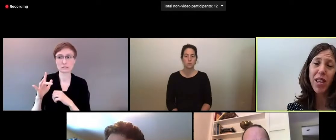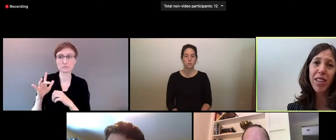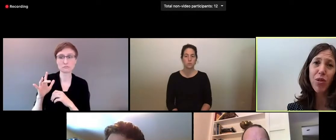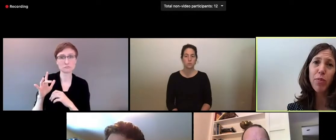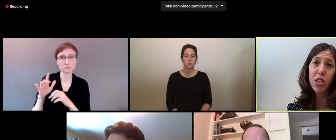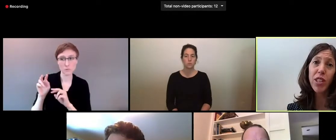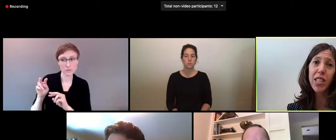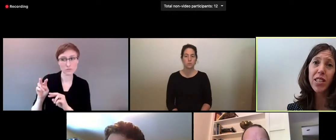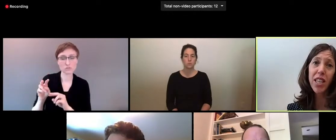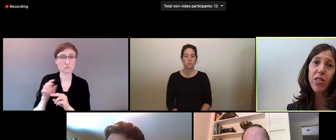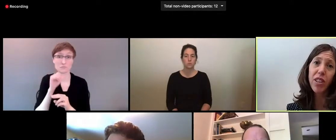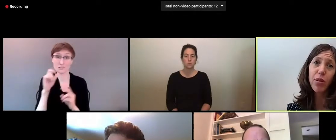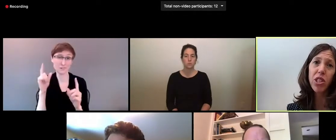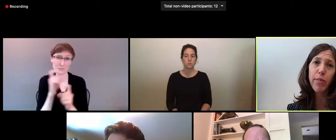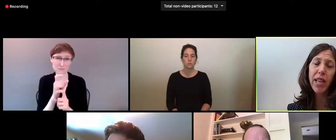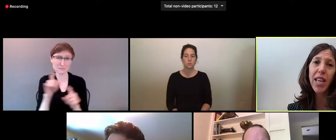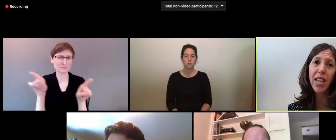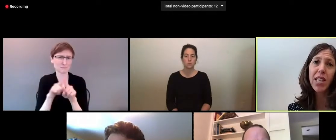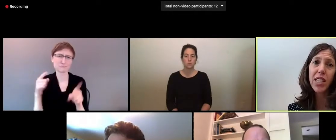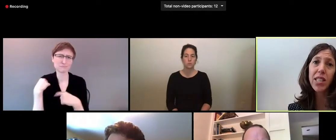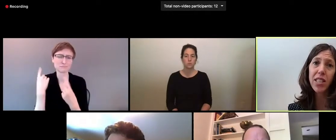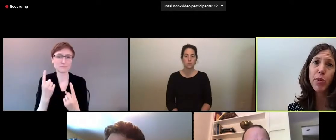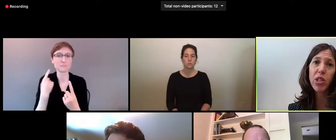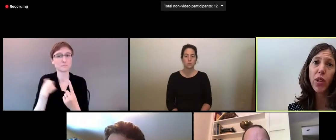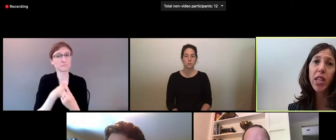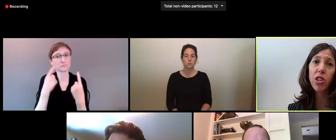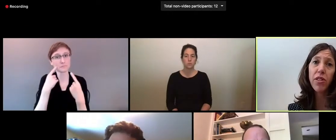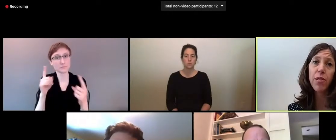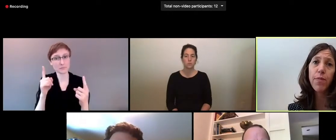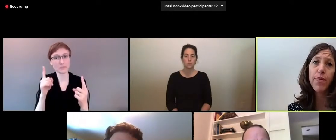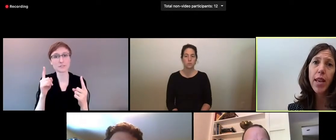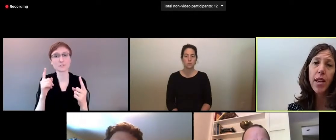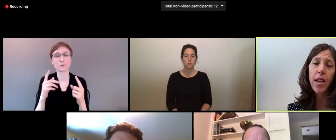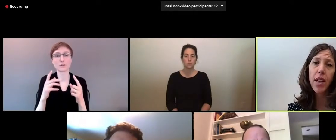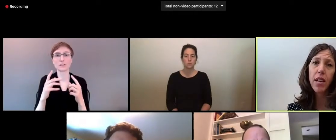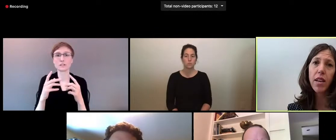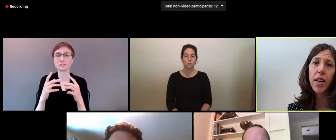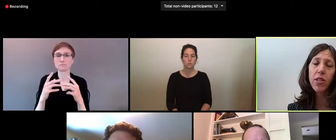the same thing that we've been doing successfully, which is maintaining distance between each other.